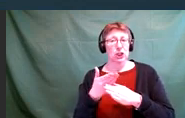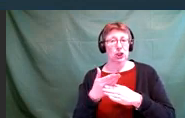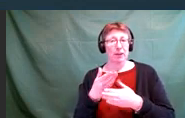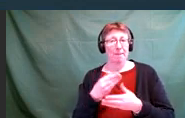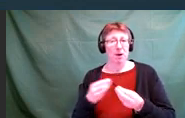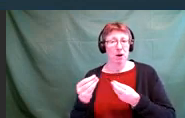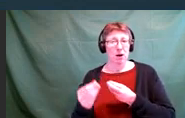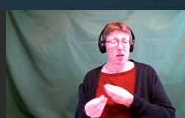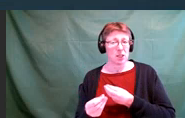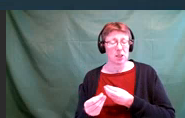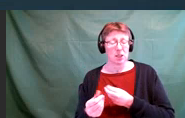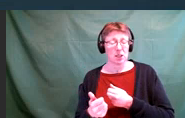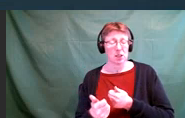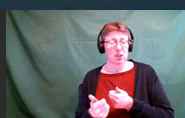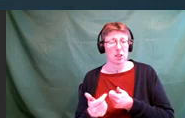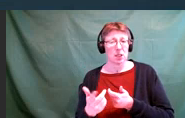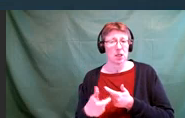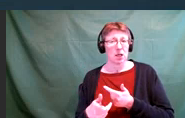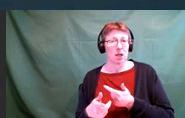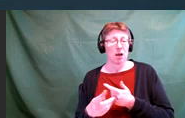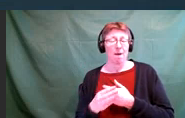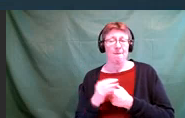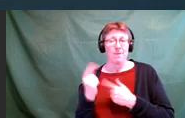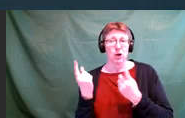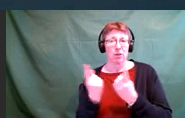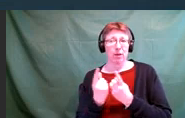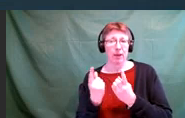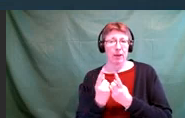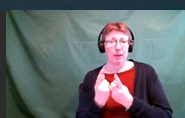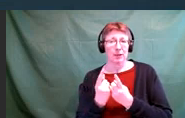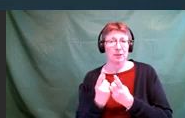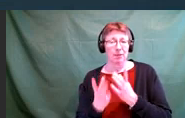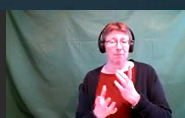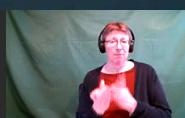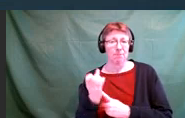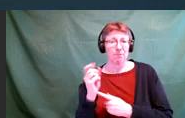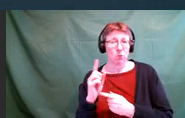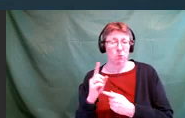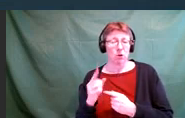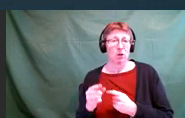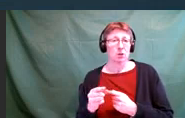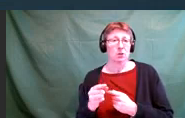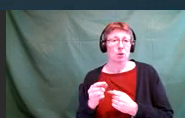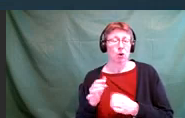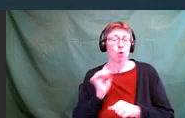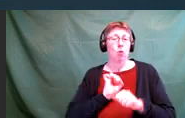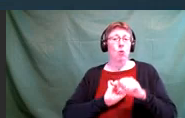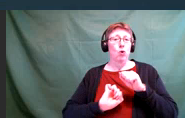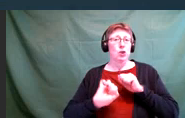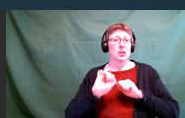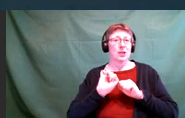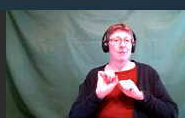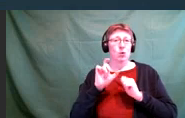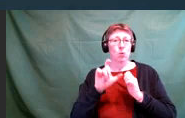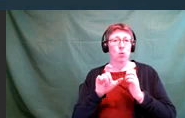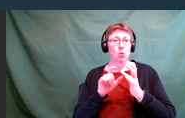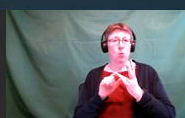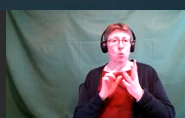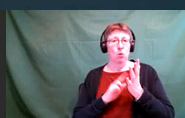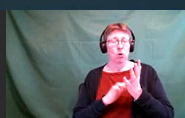couple of factors that have come out of this. One being conservatism with a small